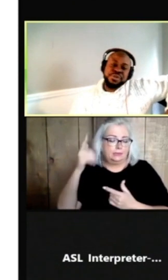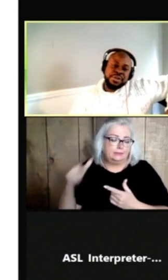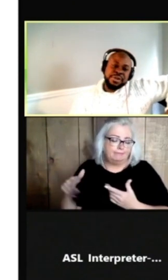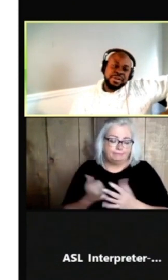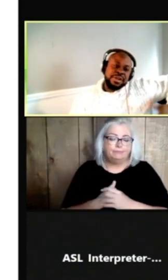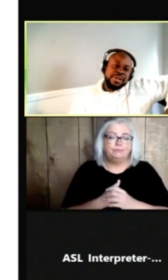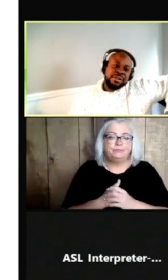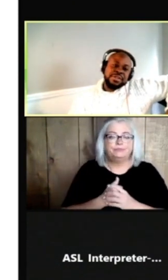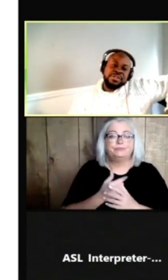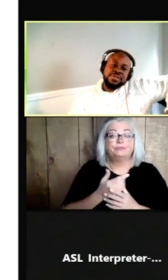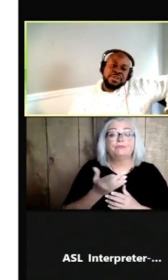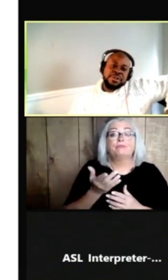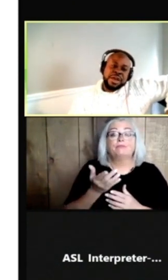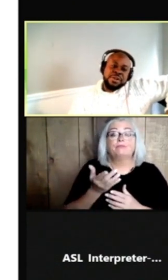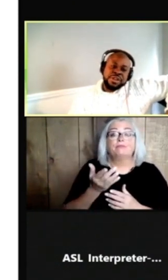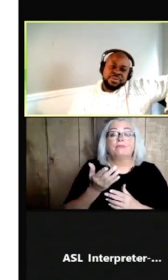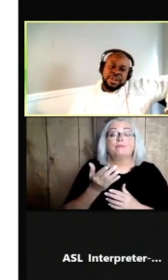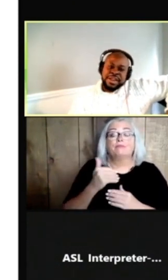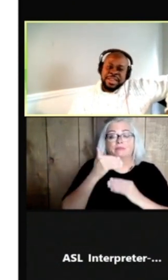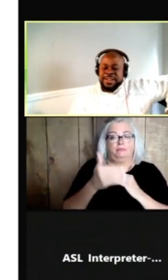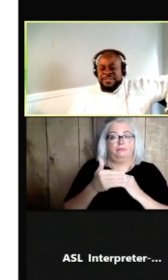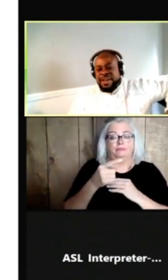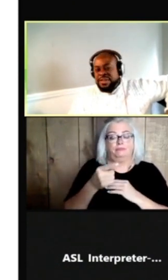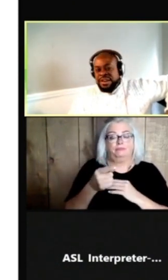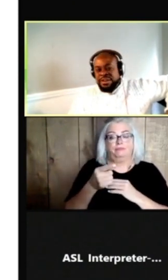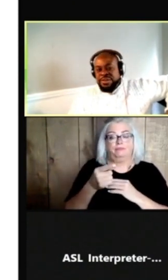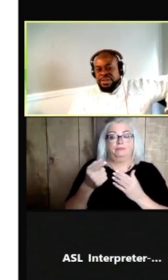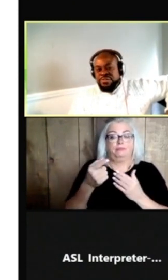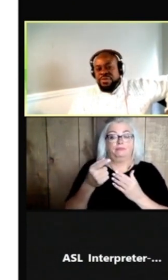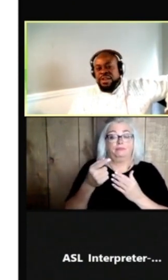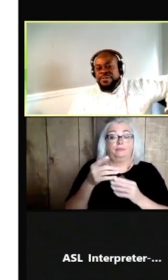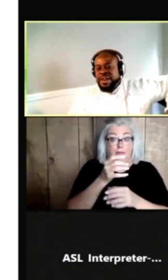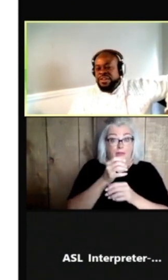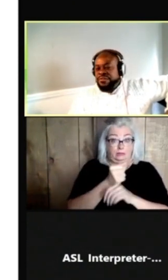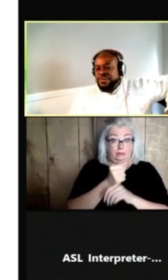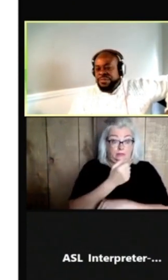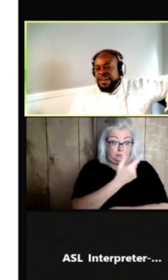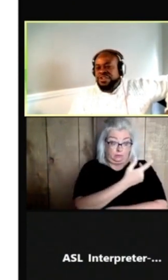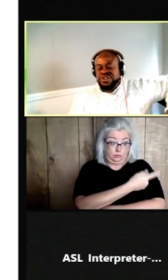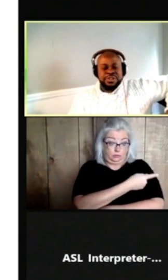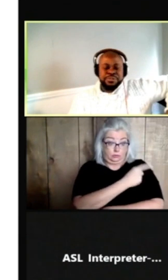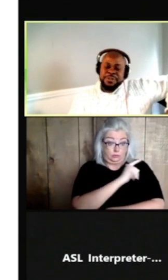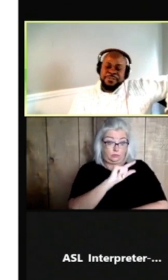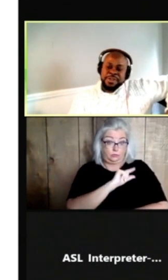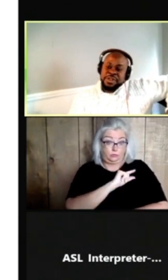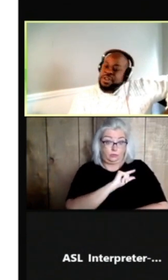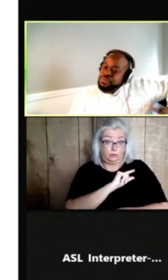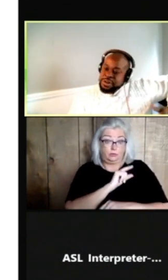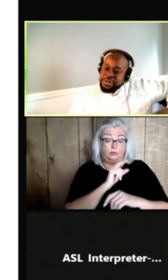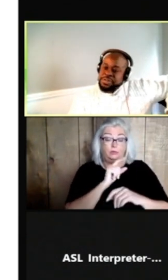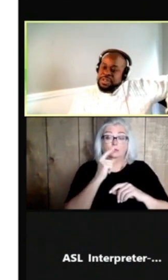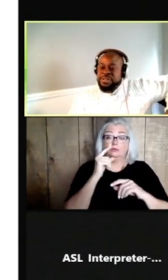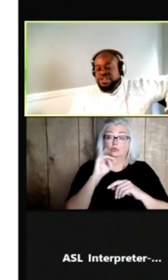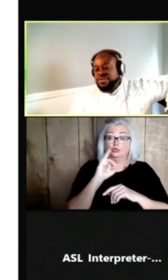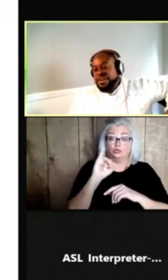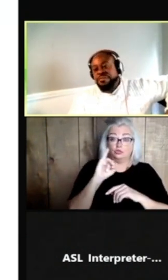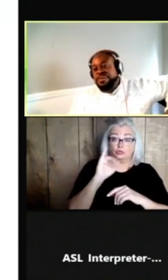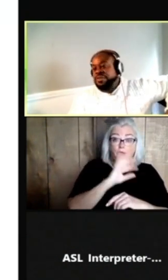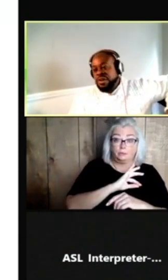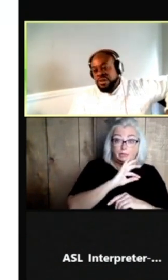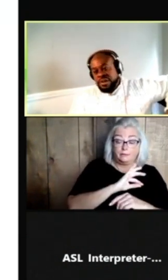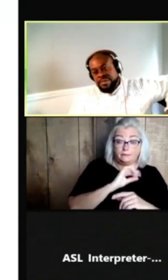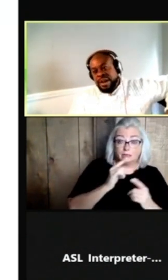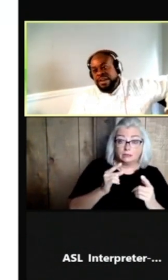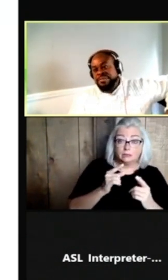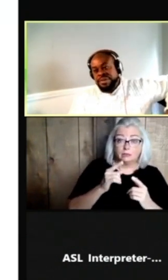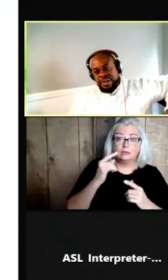Here are two more. So this is one about whether or not getting vaccinated is going to disqualify you from life insurance benefits. Another one of those things that you hear